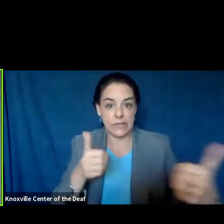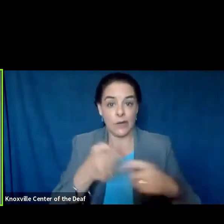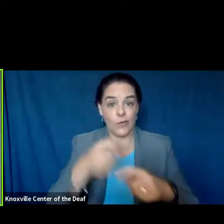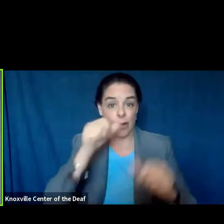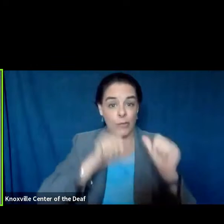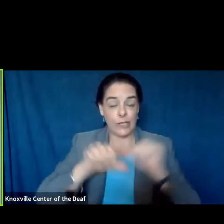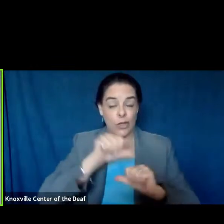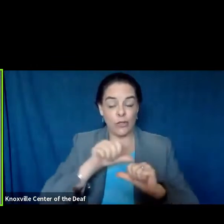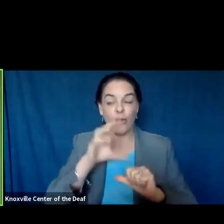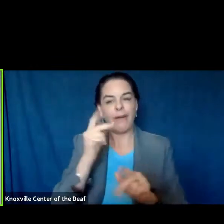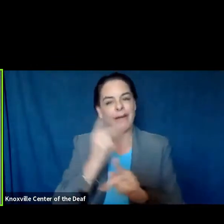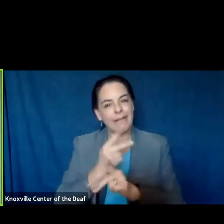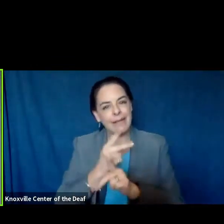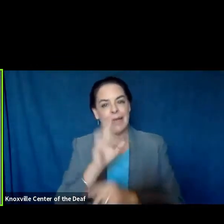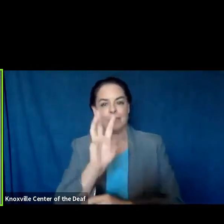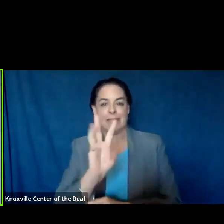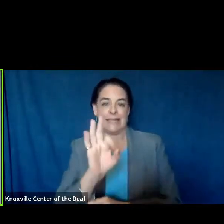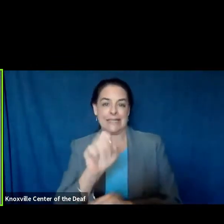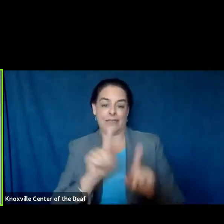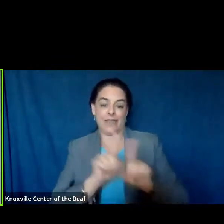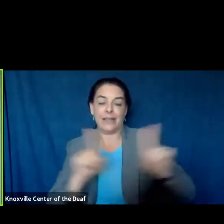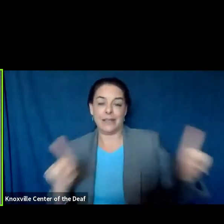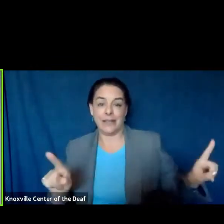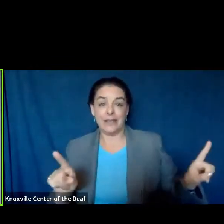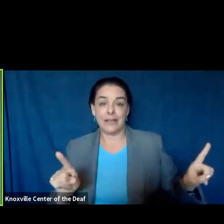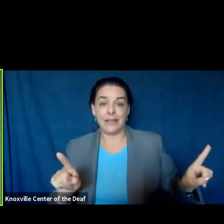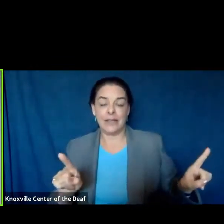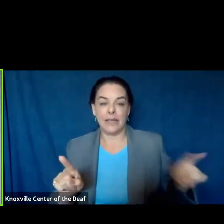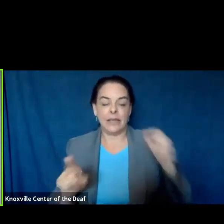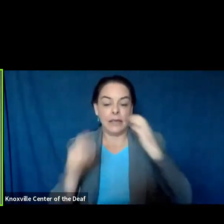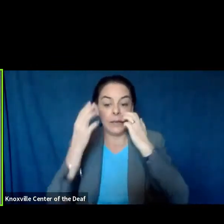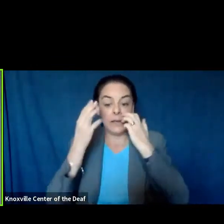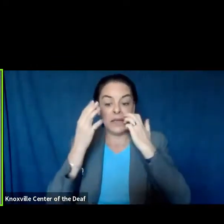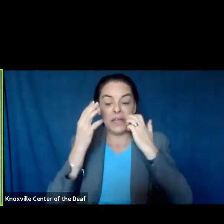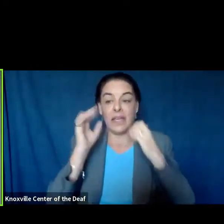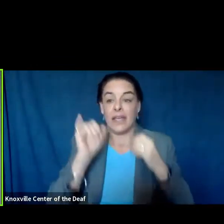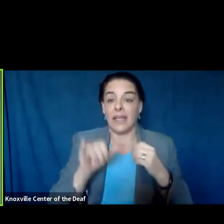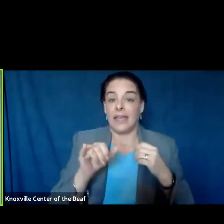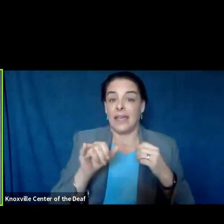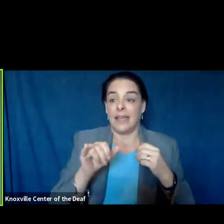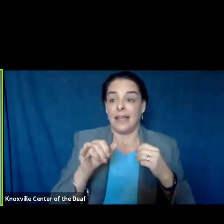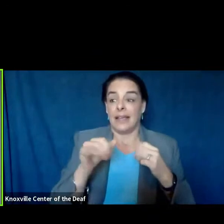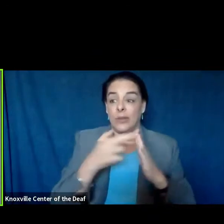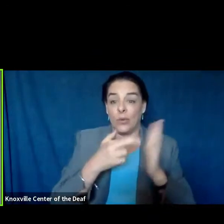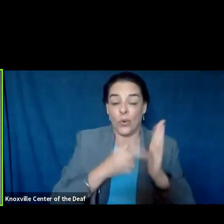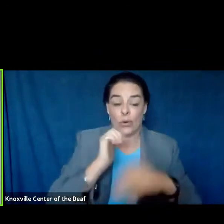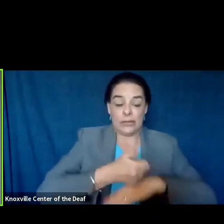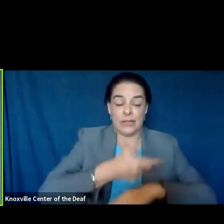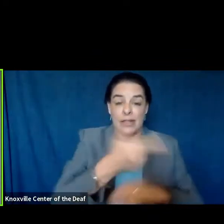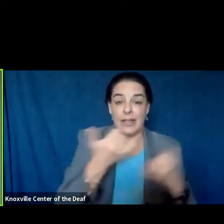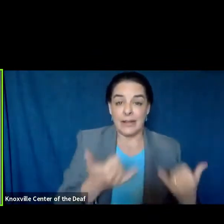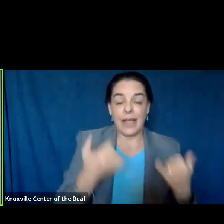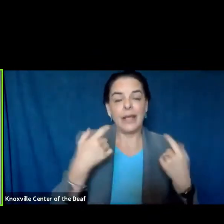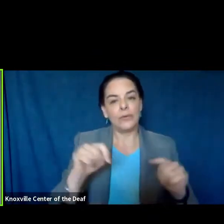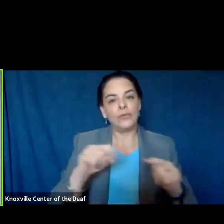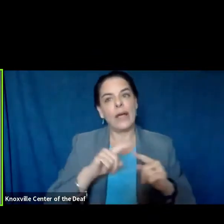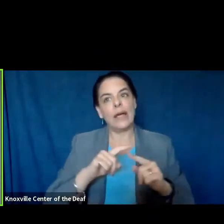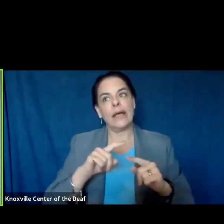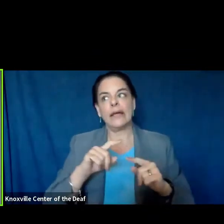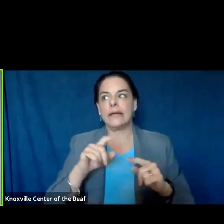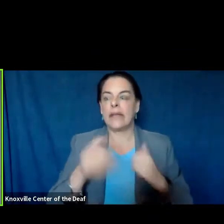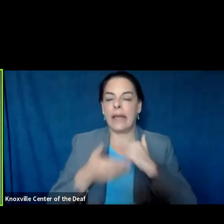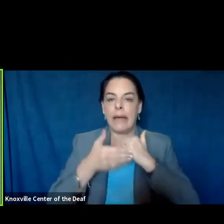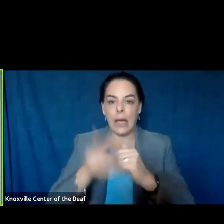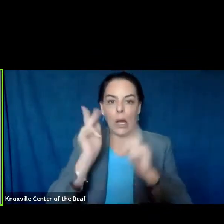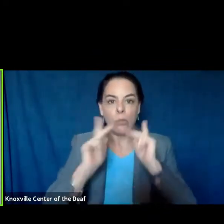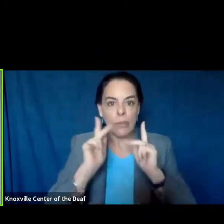that 6 foot of distance. And so the regulation that's there now in general is trying to keep people where they are able to keep that 6